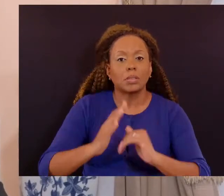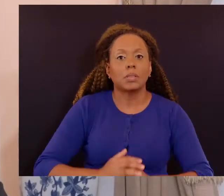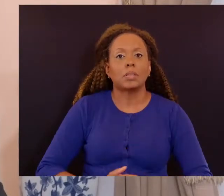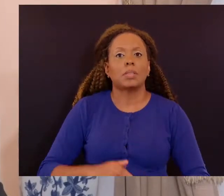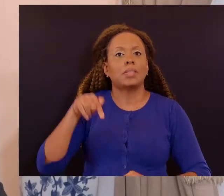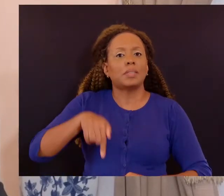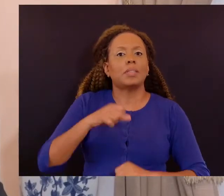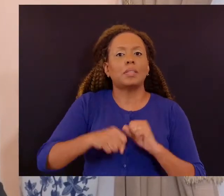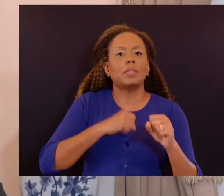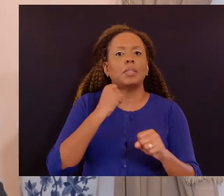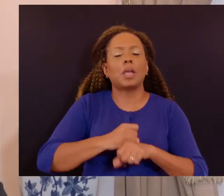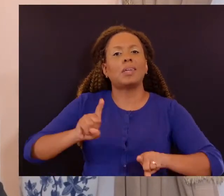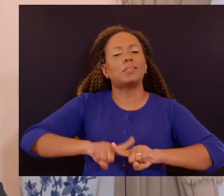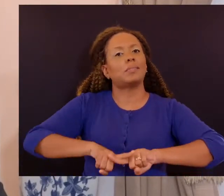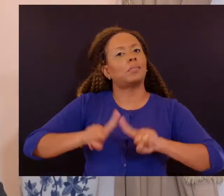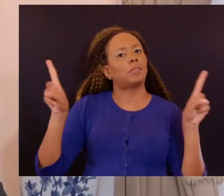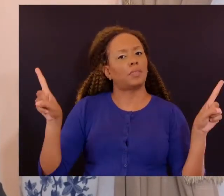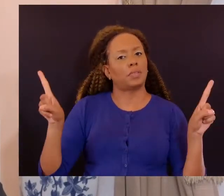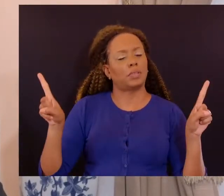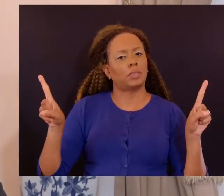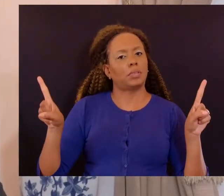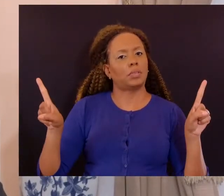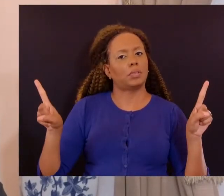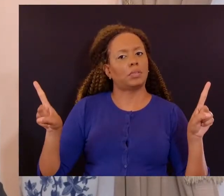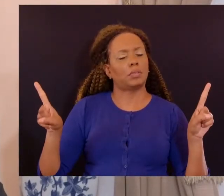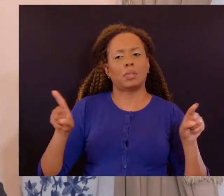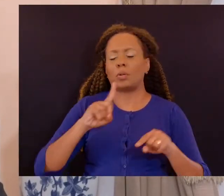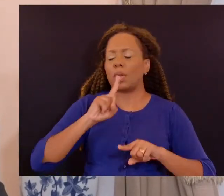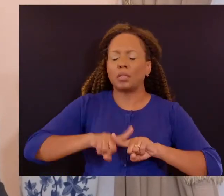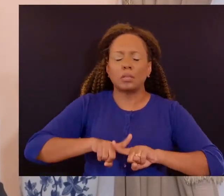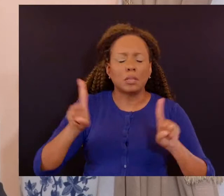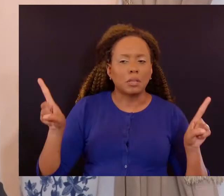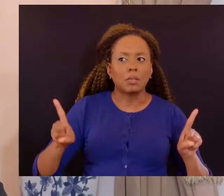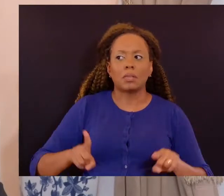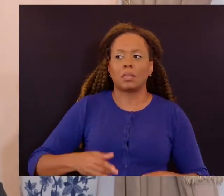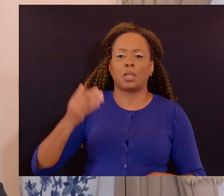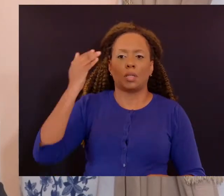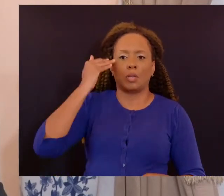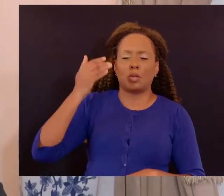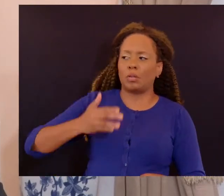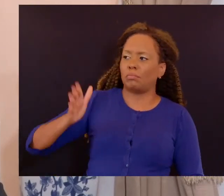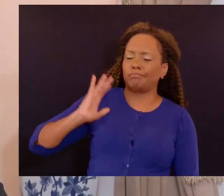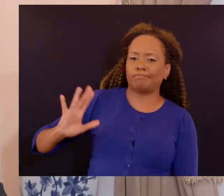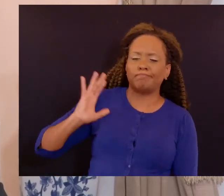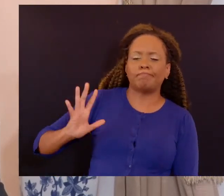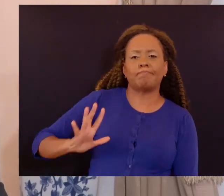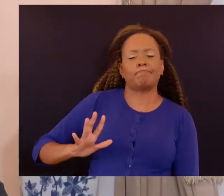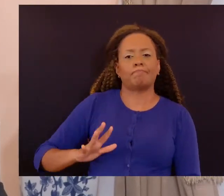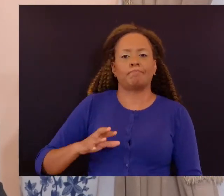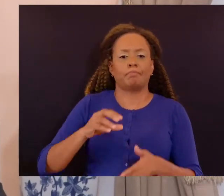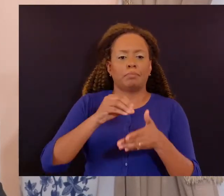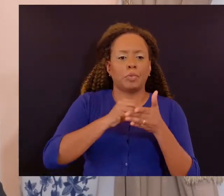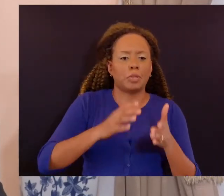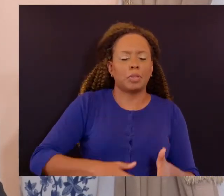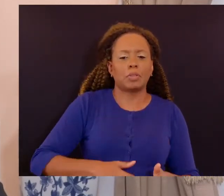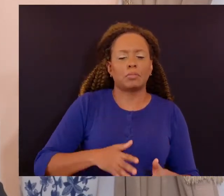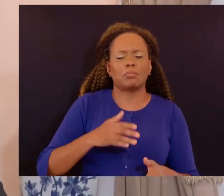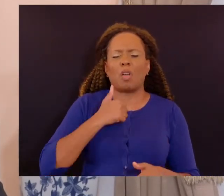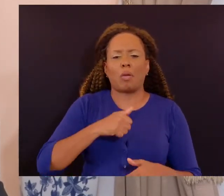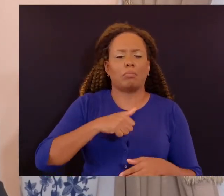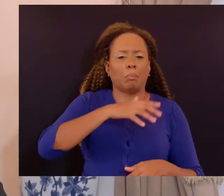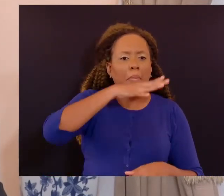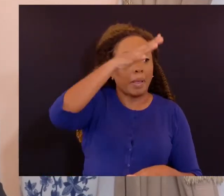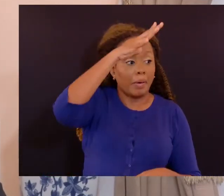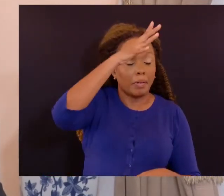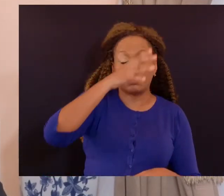no other. And therefore, while in the past, students and parents may have taken the view that to defer, or as